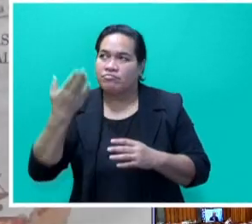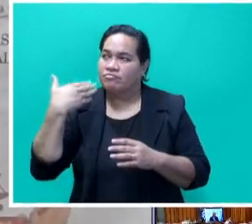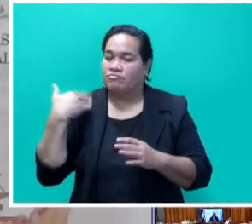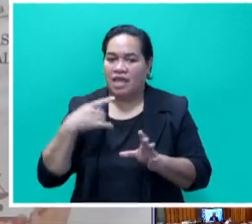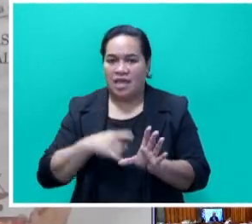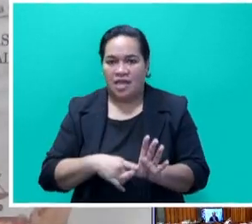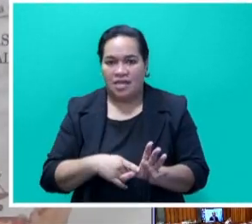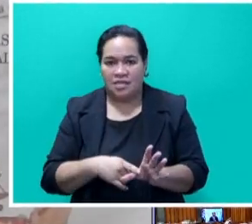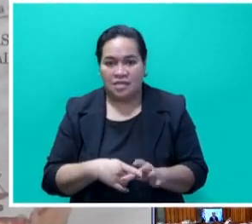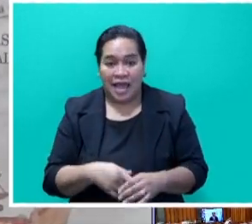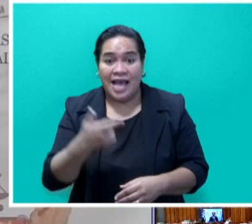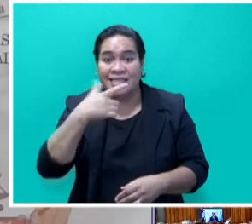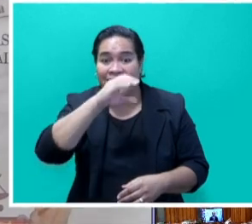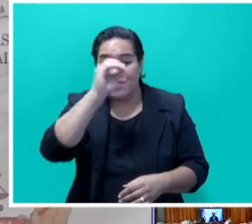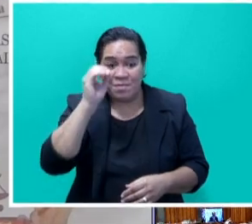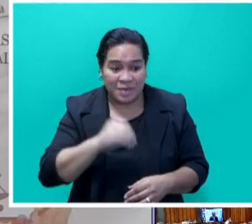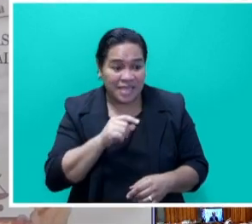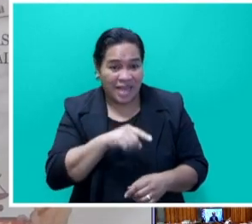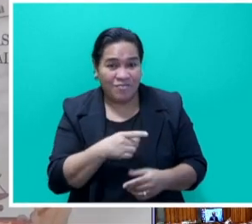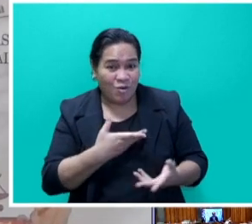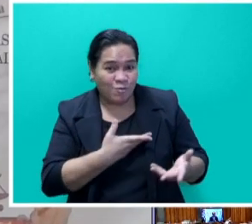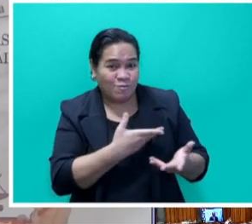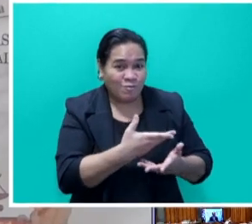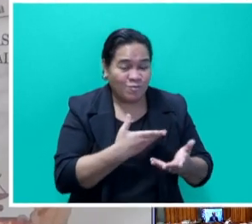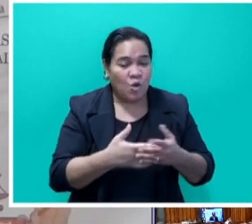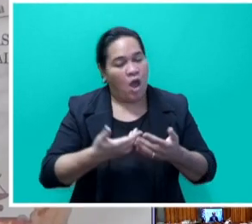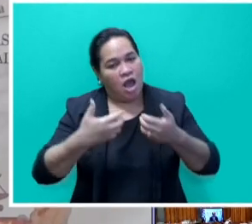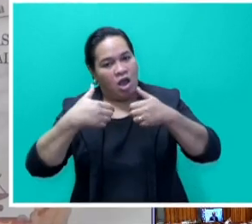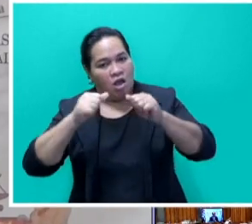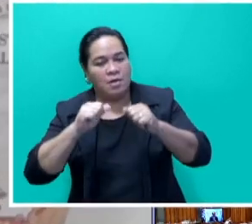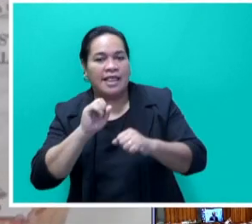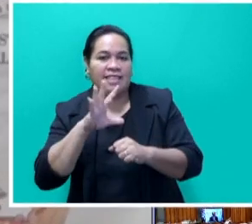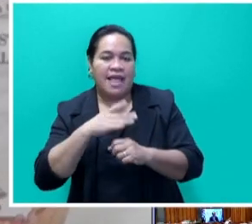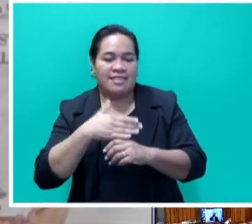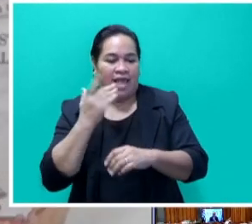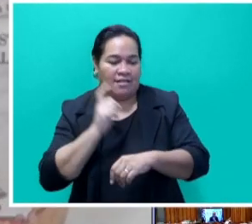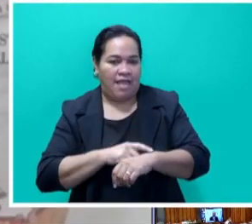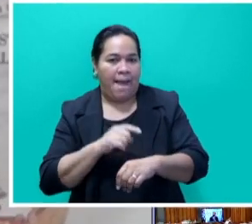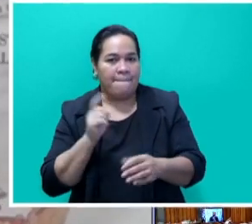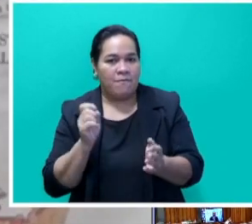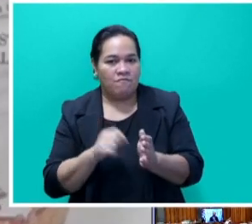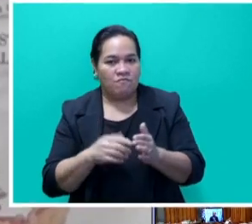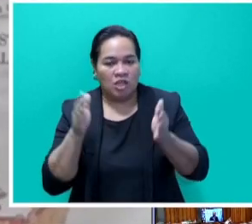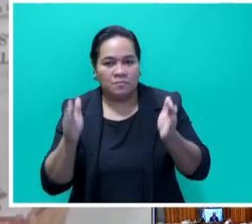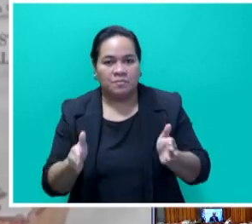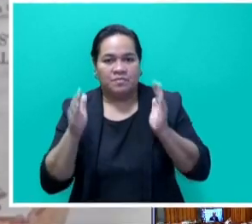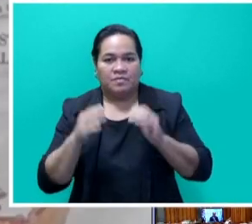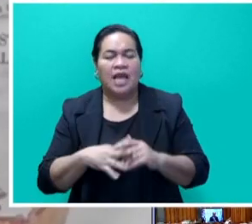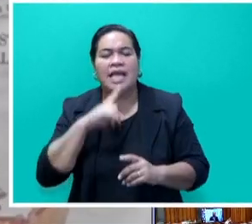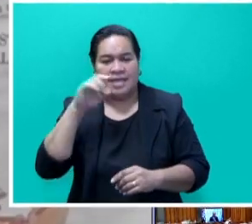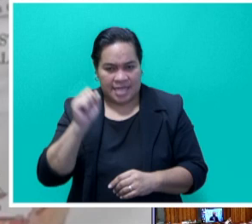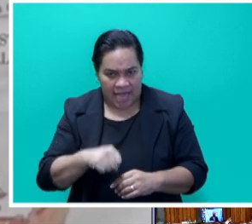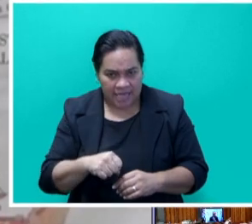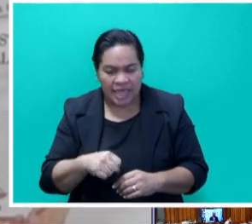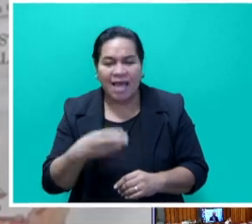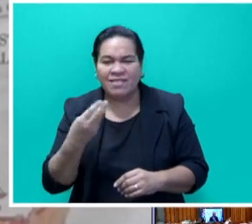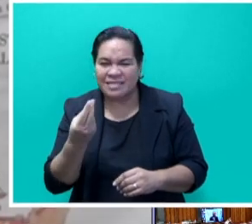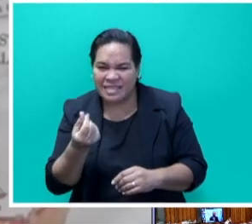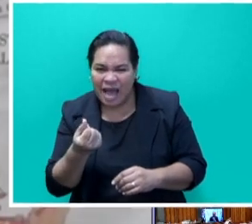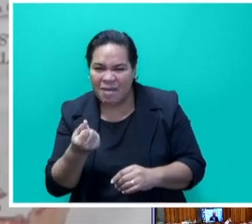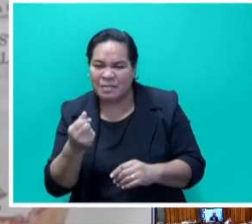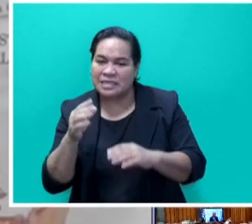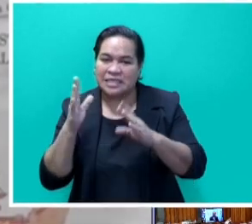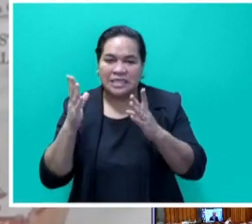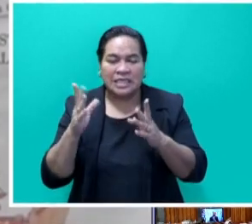years. 70% of these dealings were accomplished within the 10-day time frame. And yes, there have been cases in the past where it